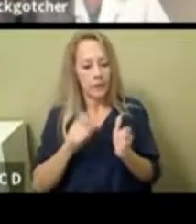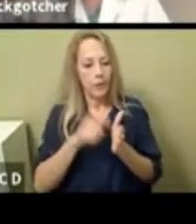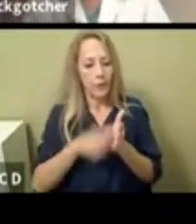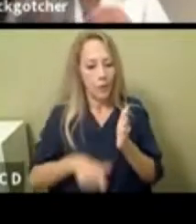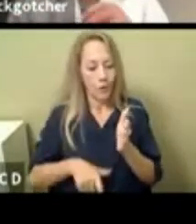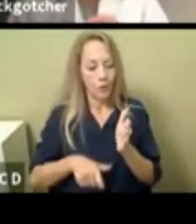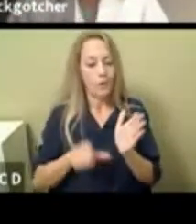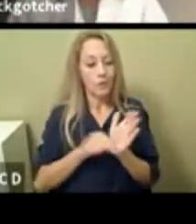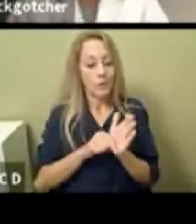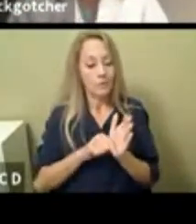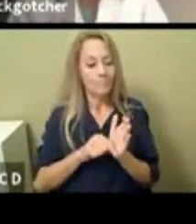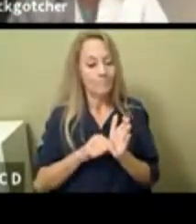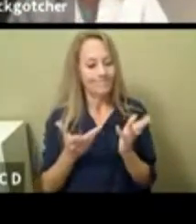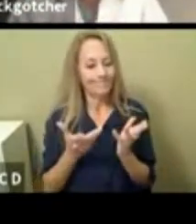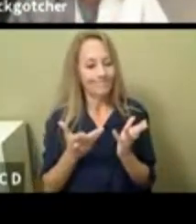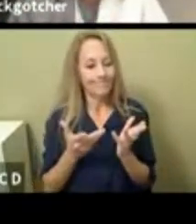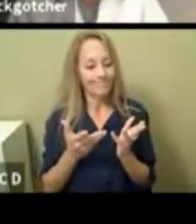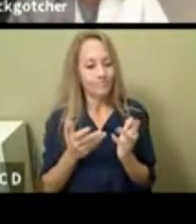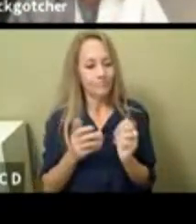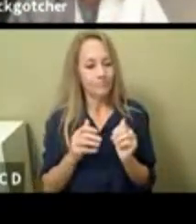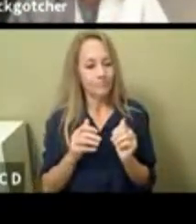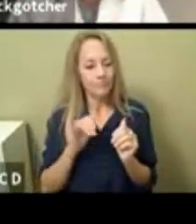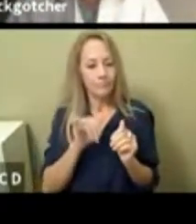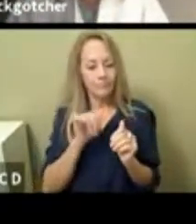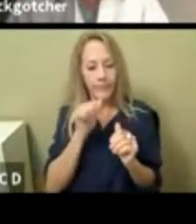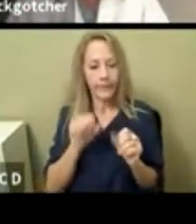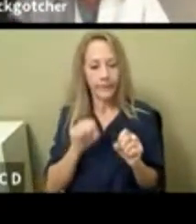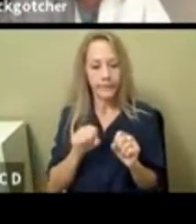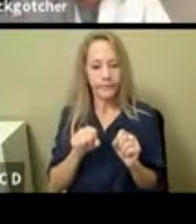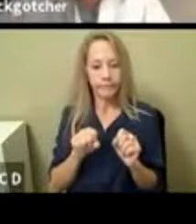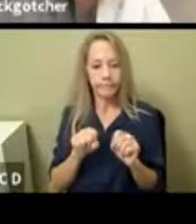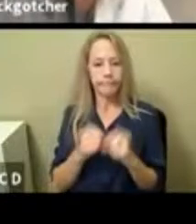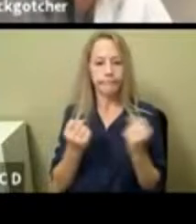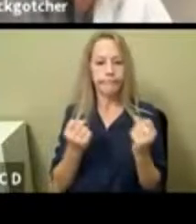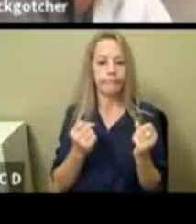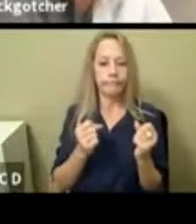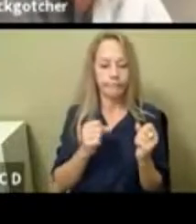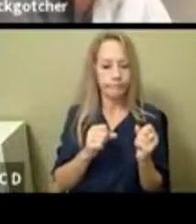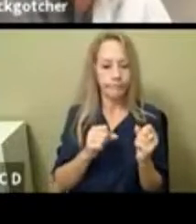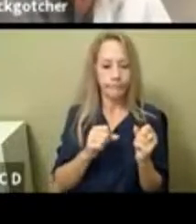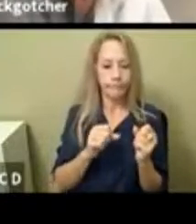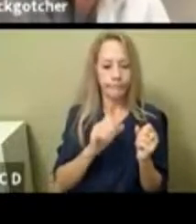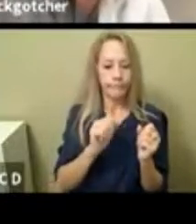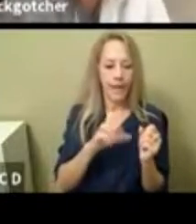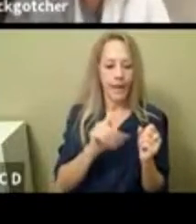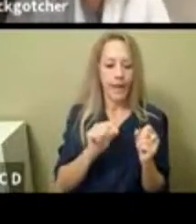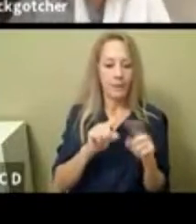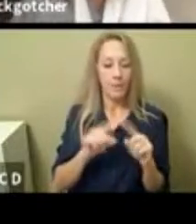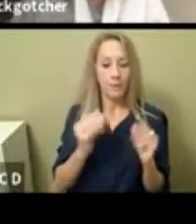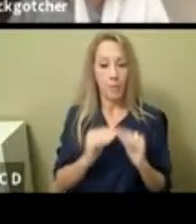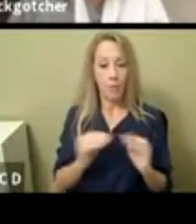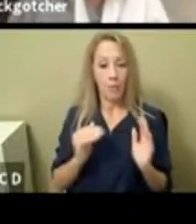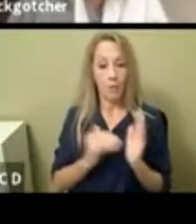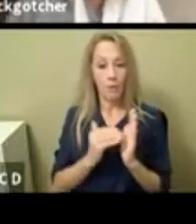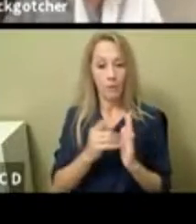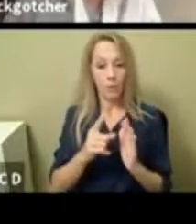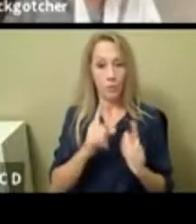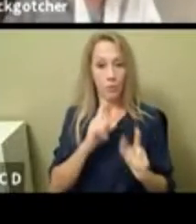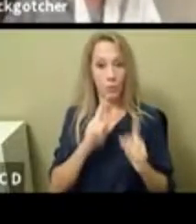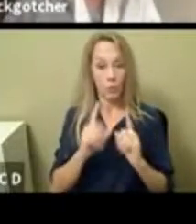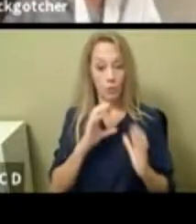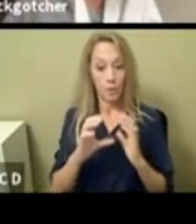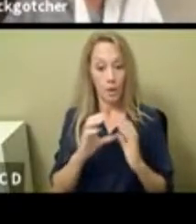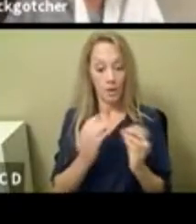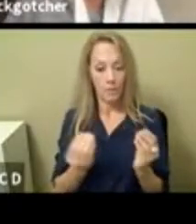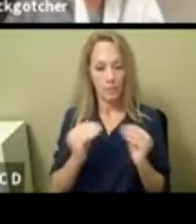is not a violation of the Open Meetings Act, but the more time someone communicates, the more